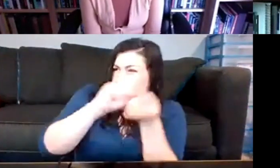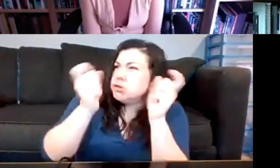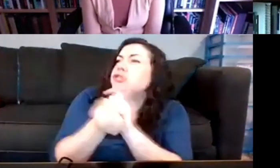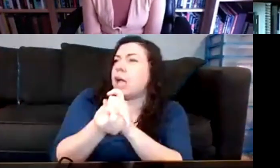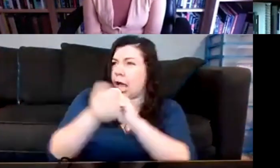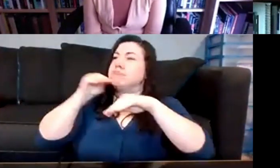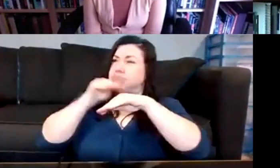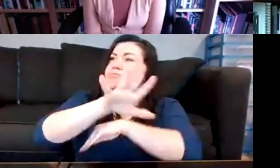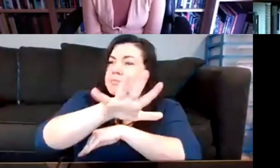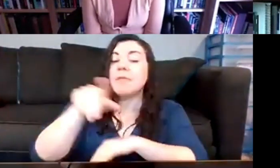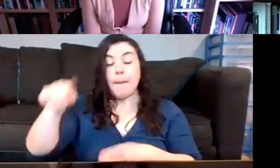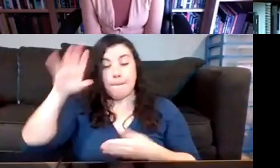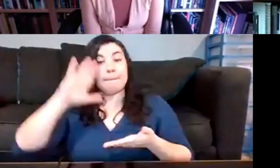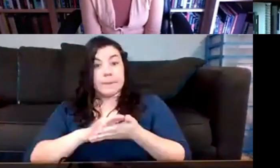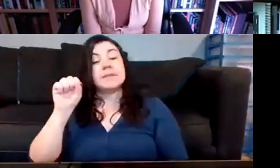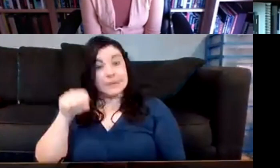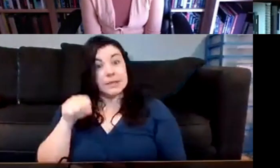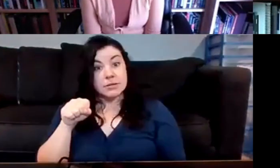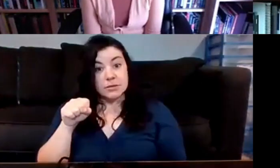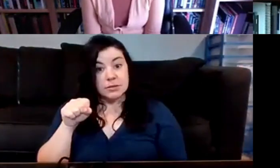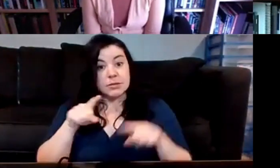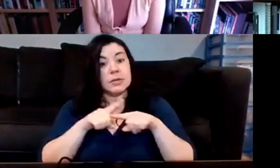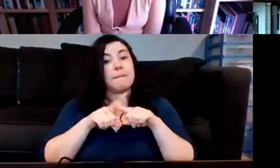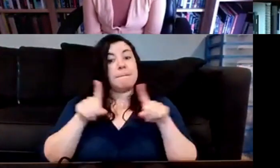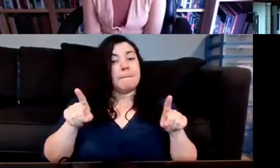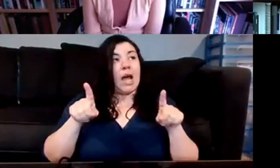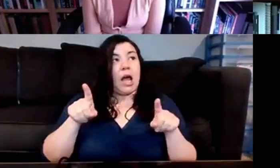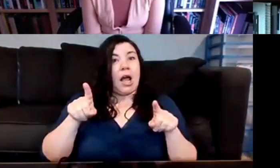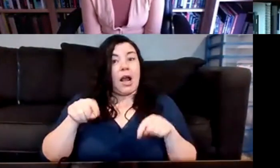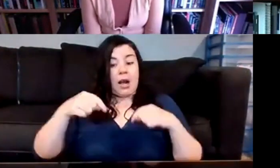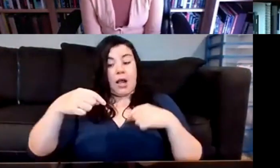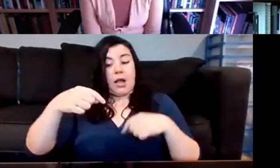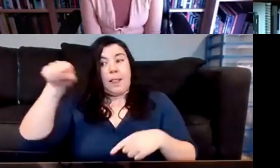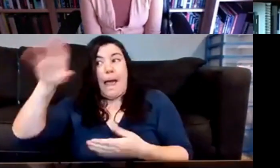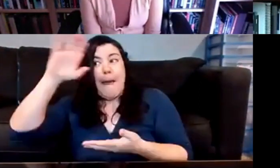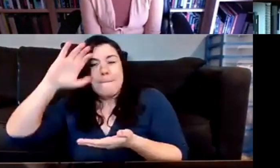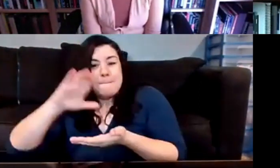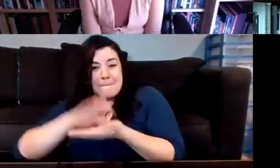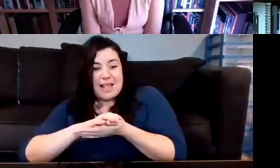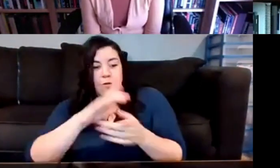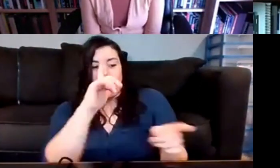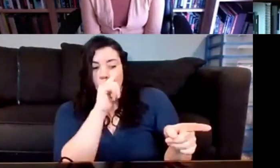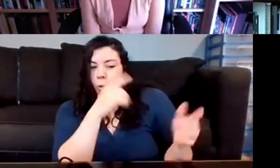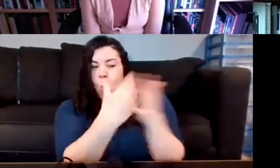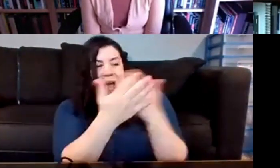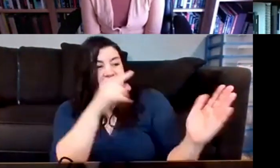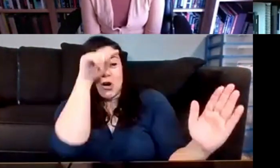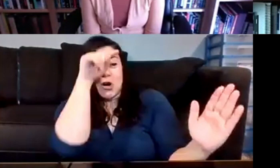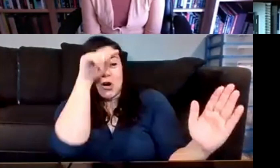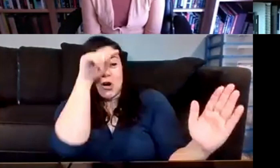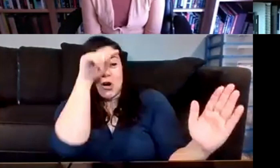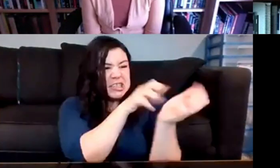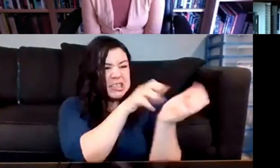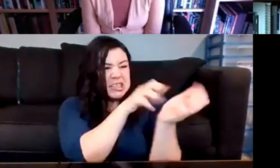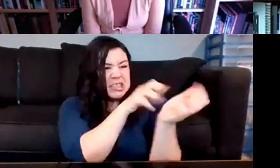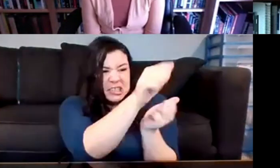that's their belief, but it's the belief that the person who was killed or brutalized has